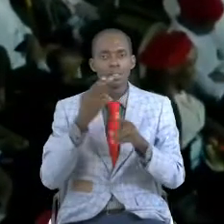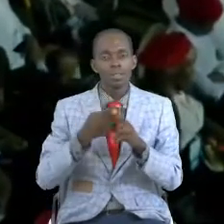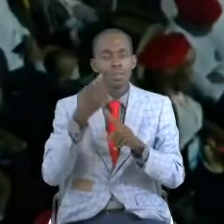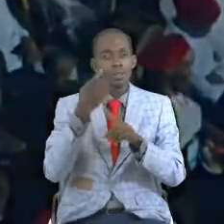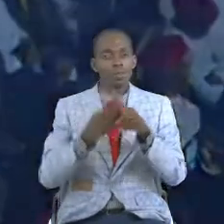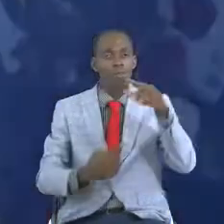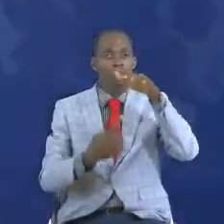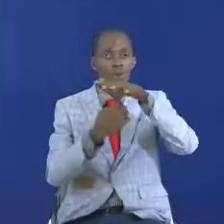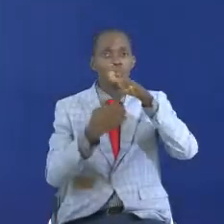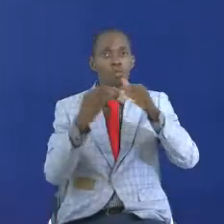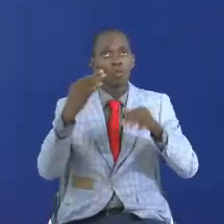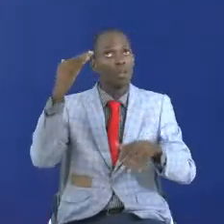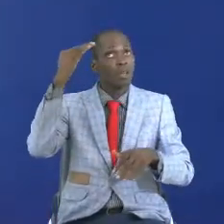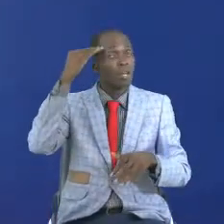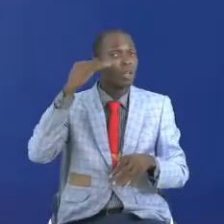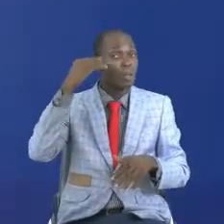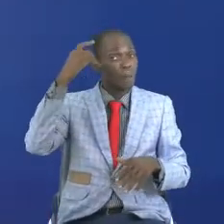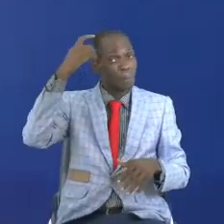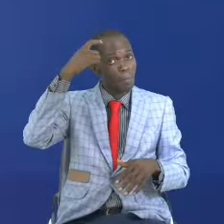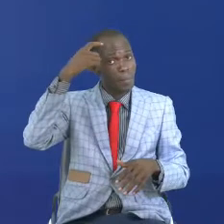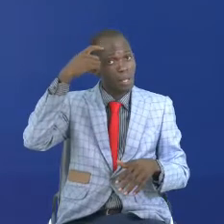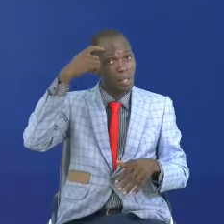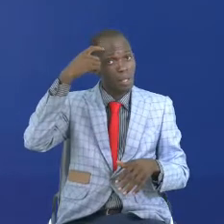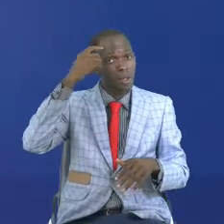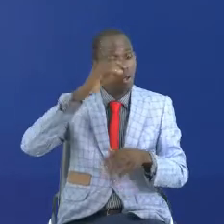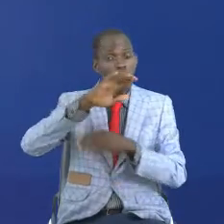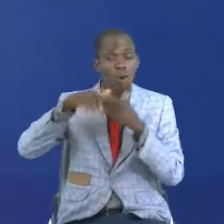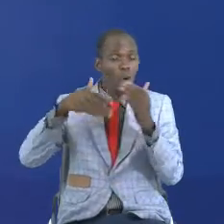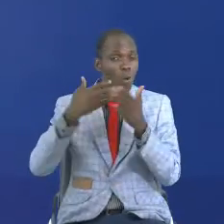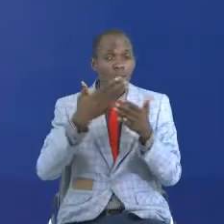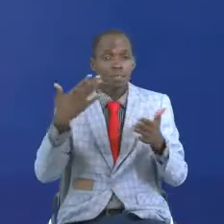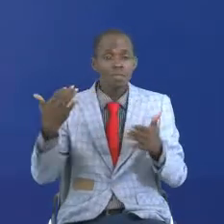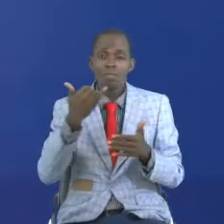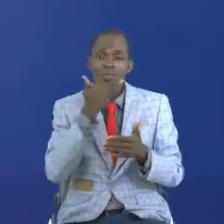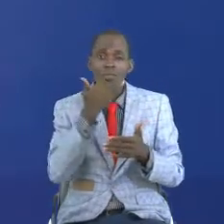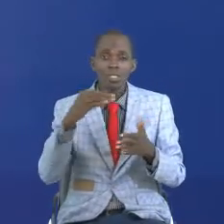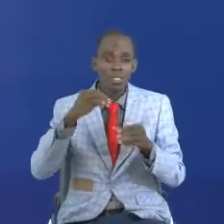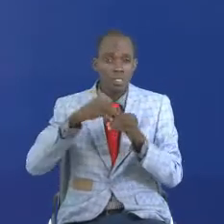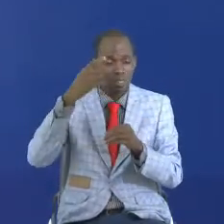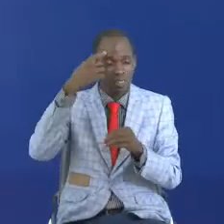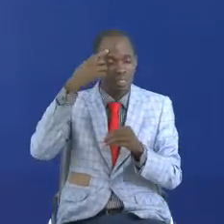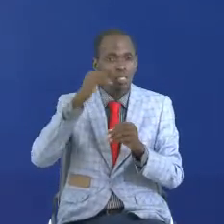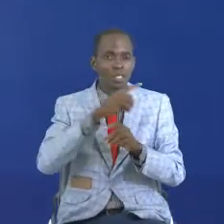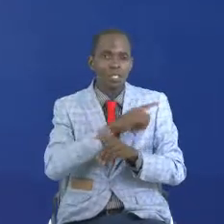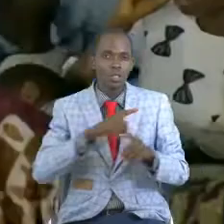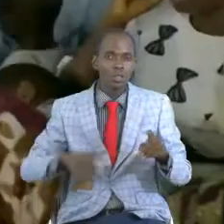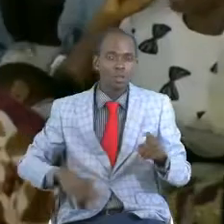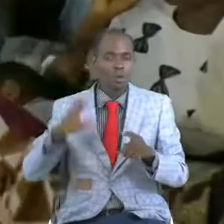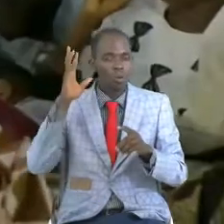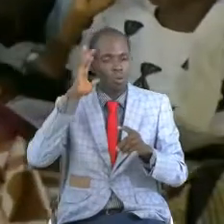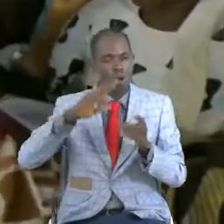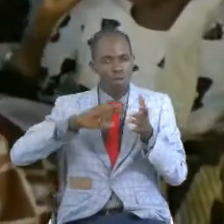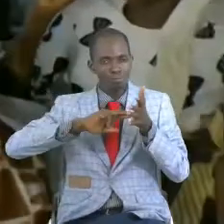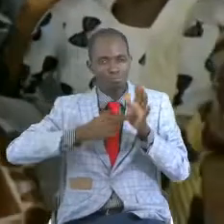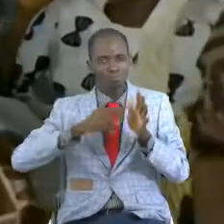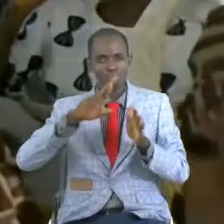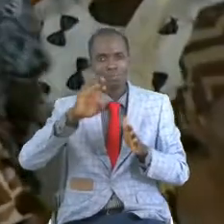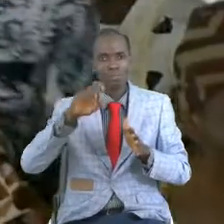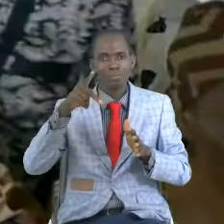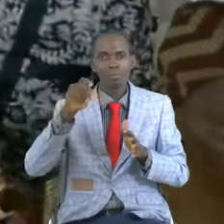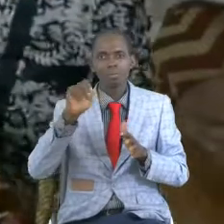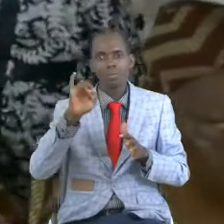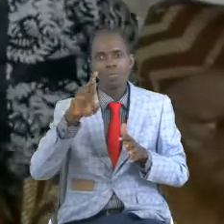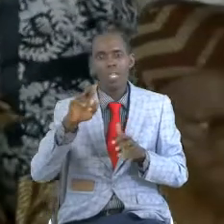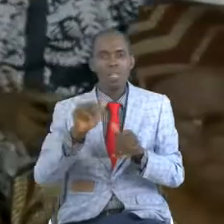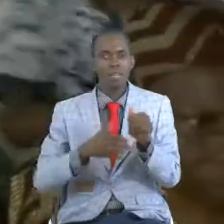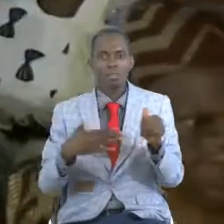brain, all the things there, the Lord will reset everything. Your